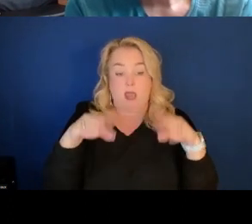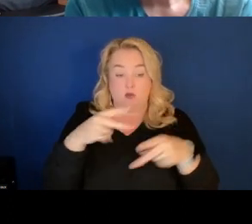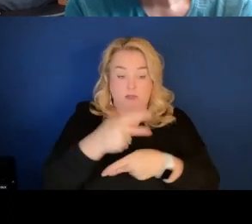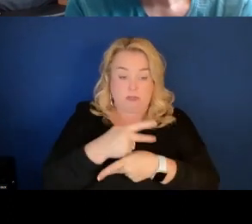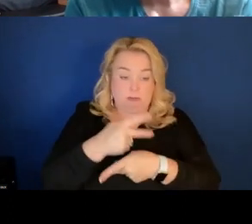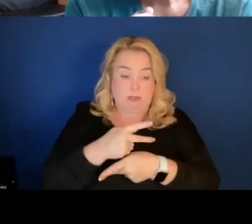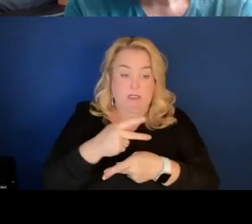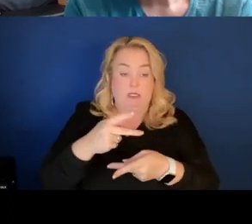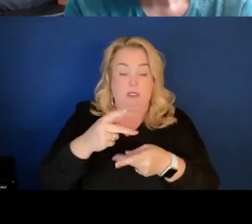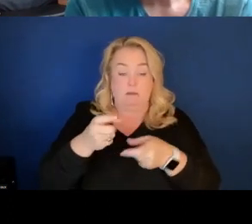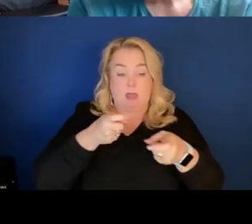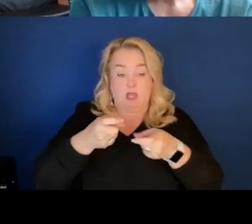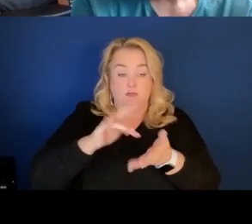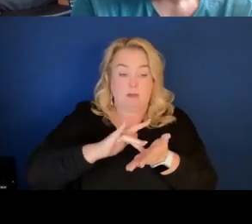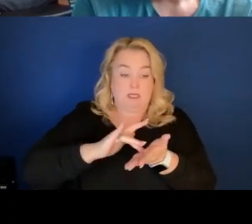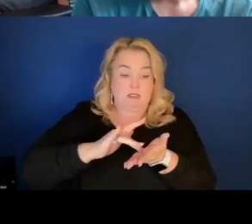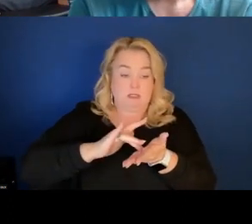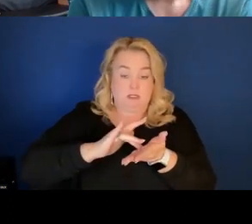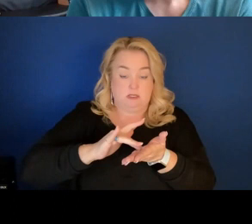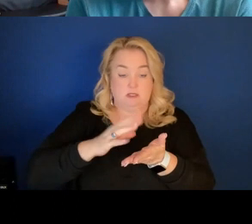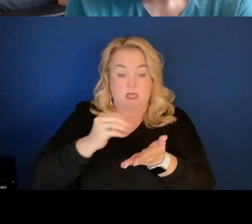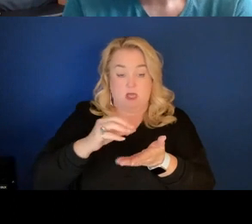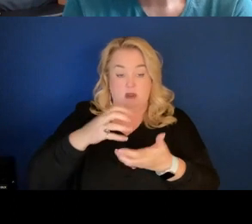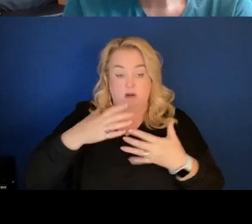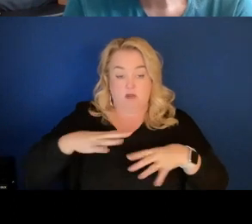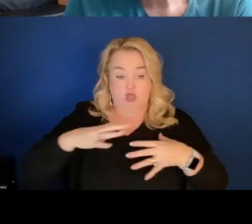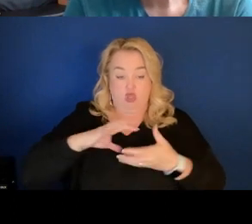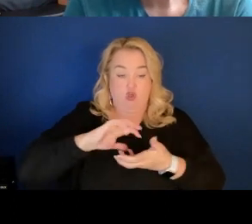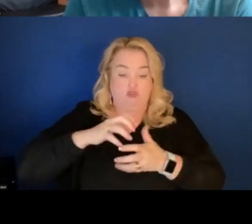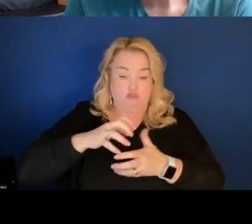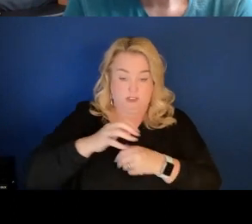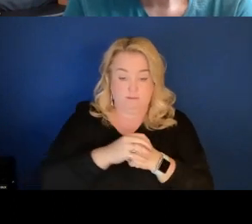housekeeping, management of their medications, and also laundry.